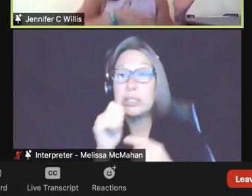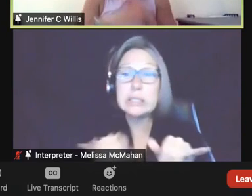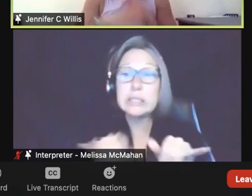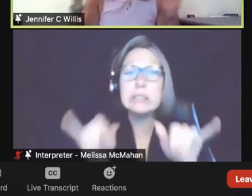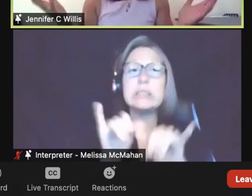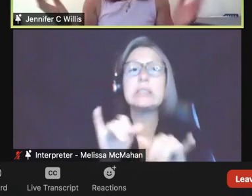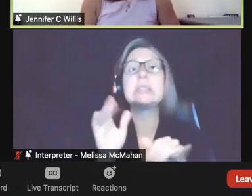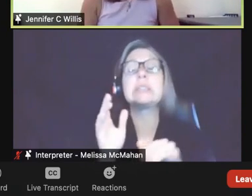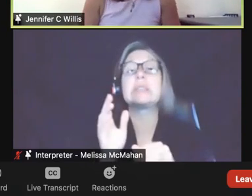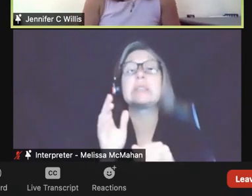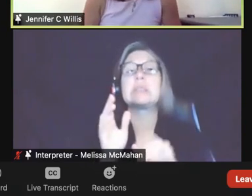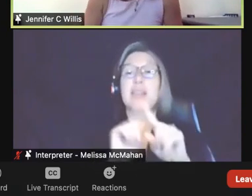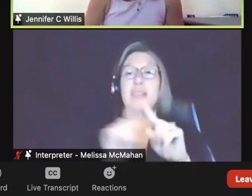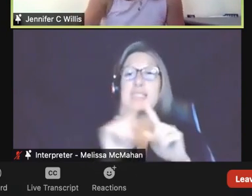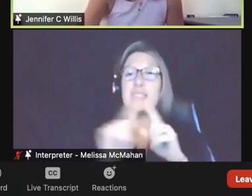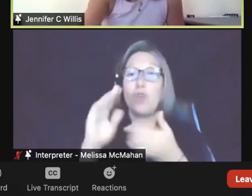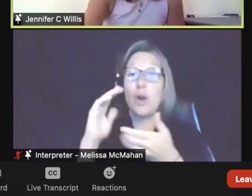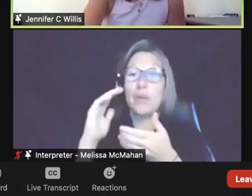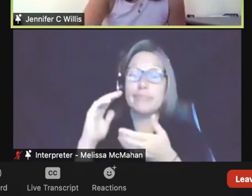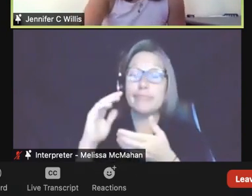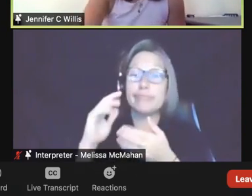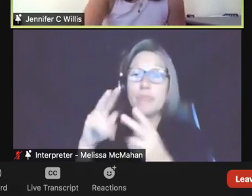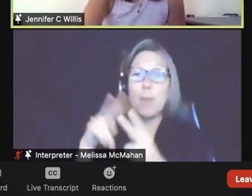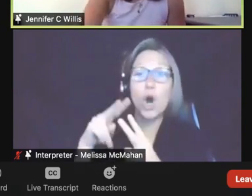know, all of those things.